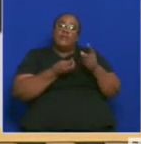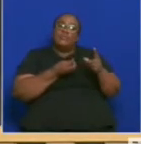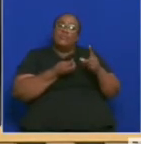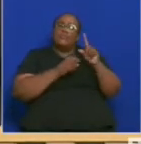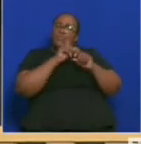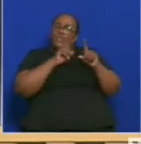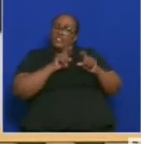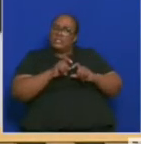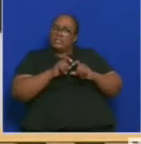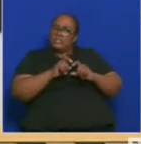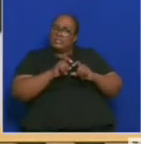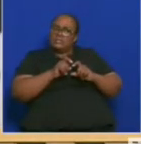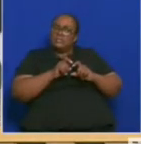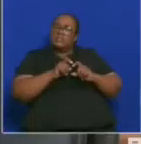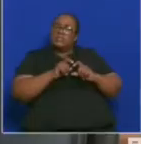to the statement.